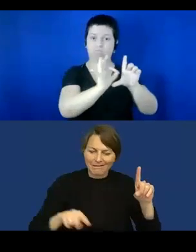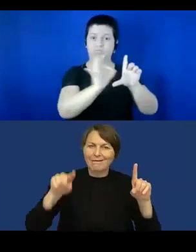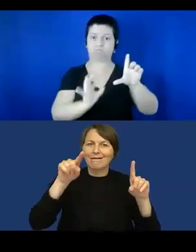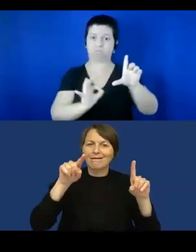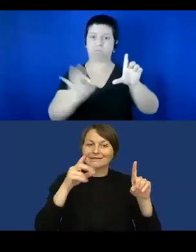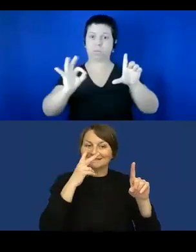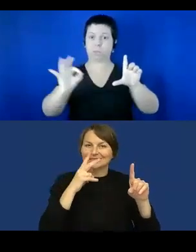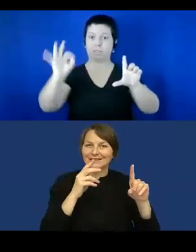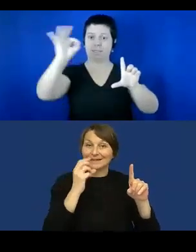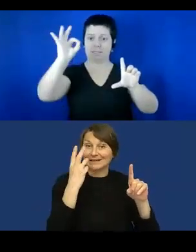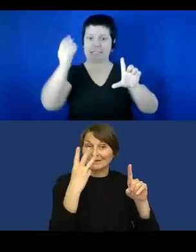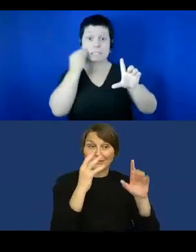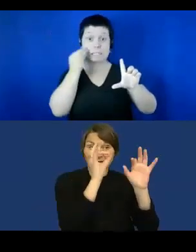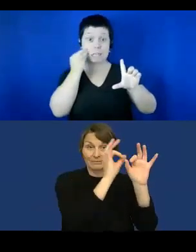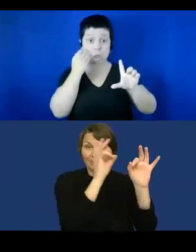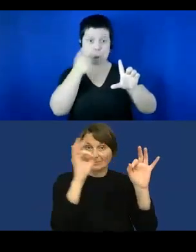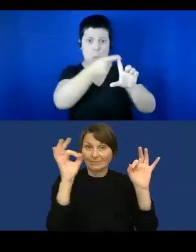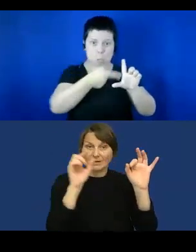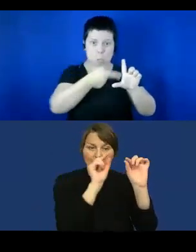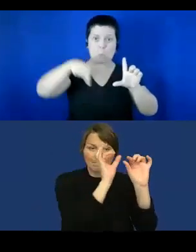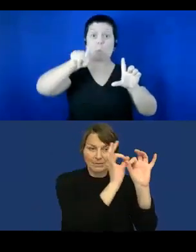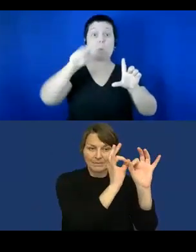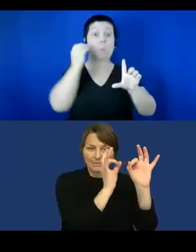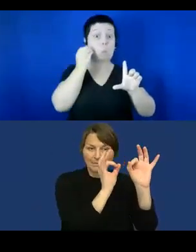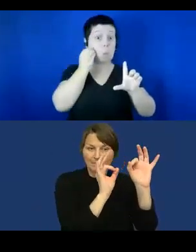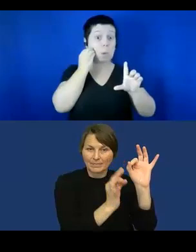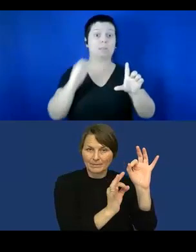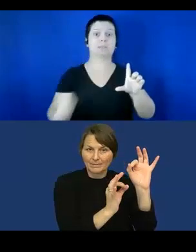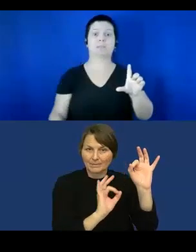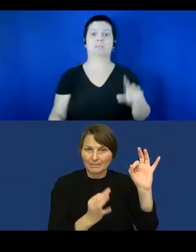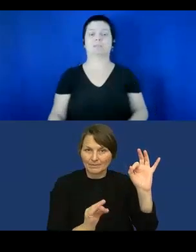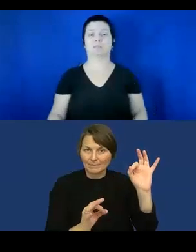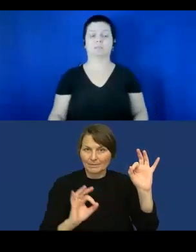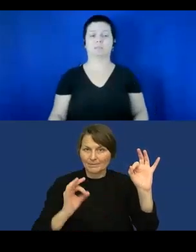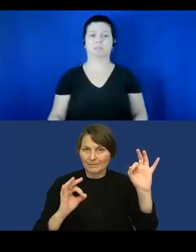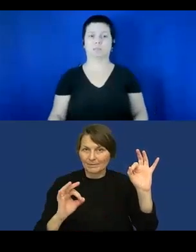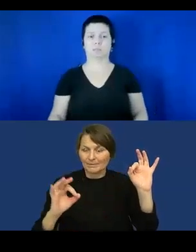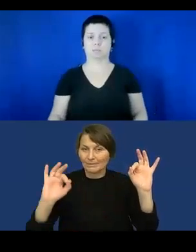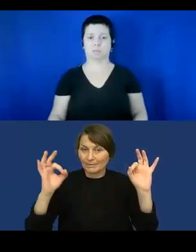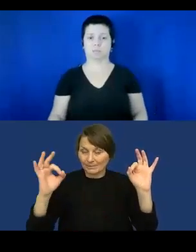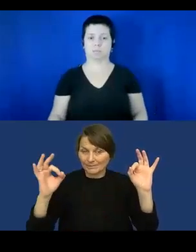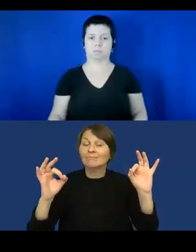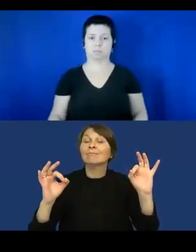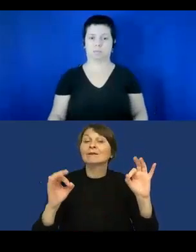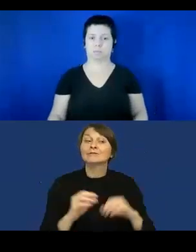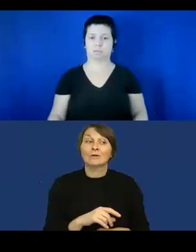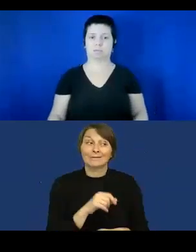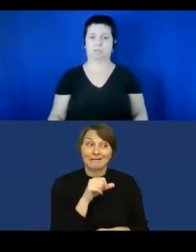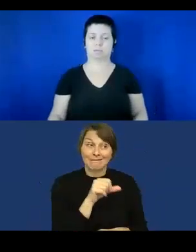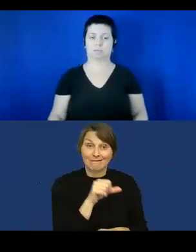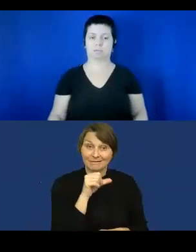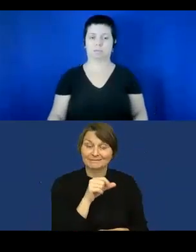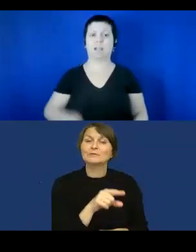arch that represents a smiley face. And when we presented this to a social haptic